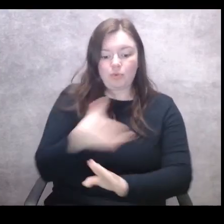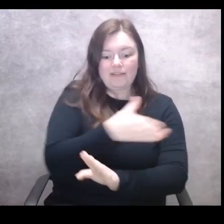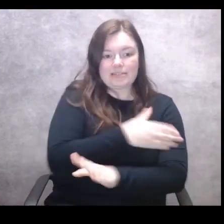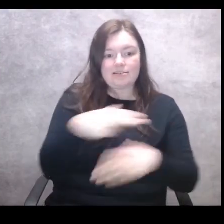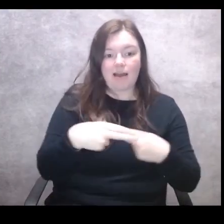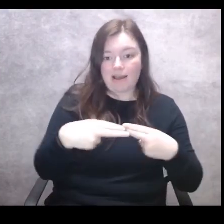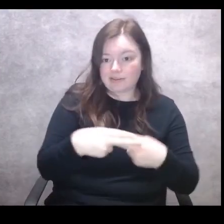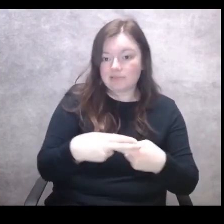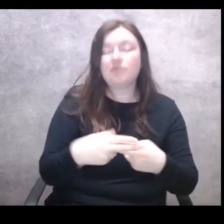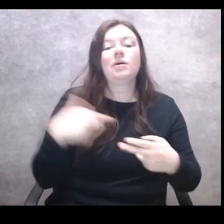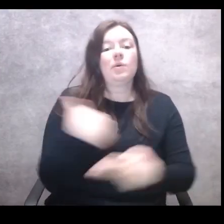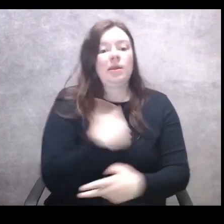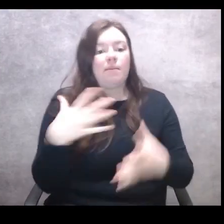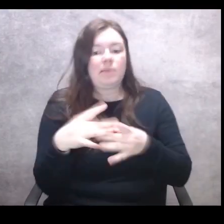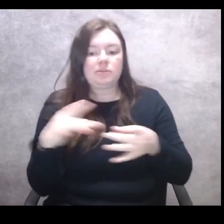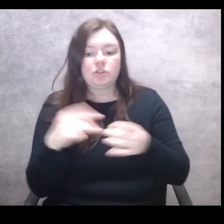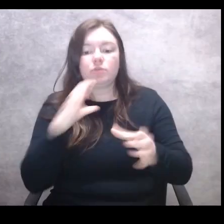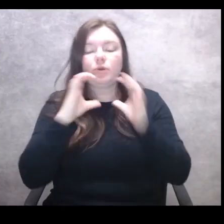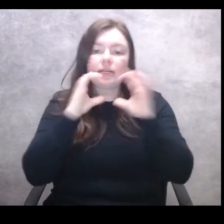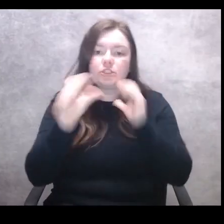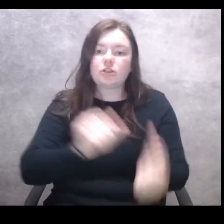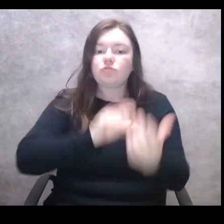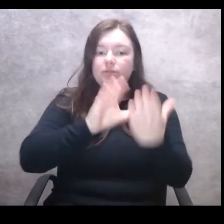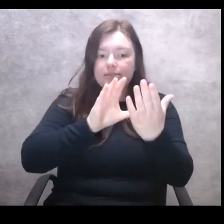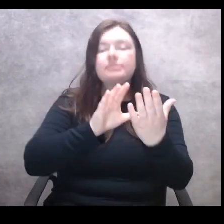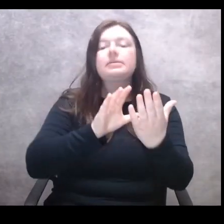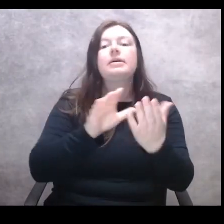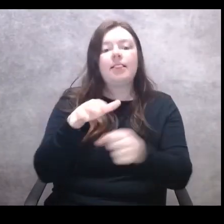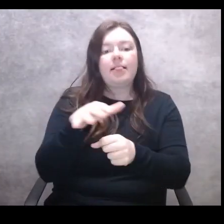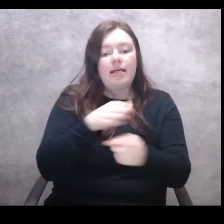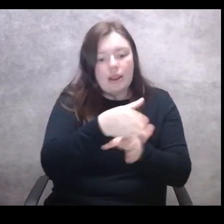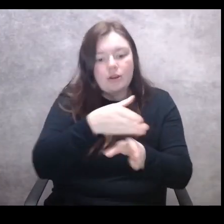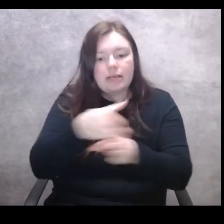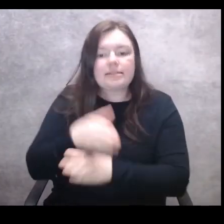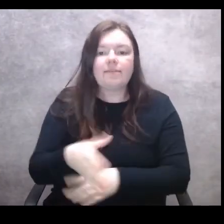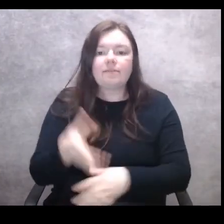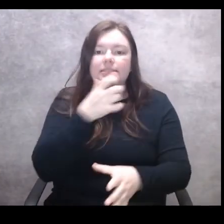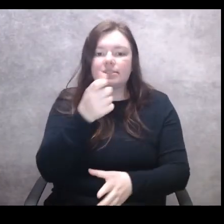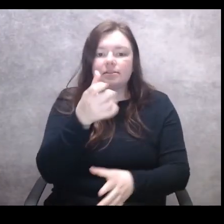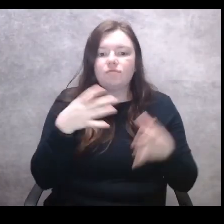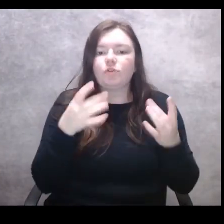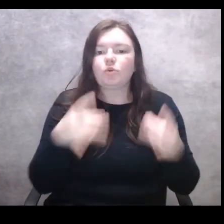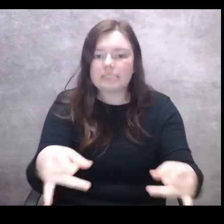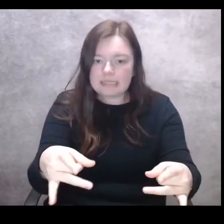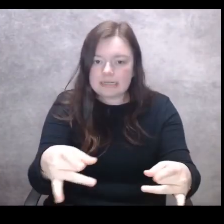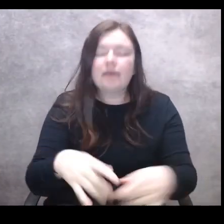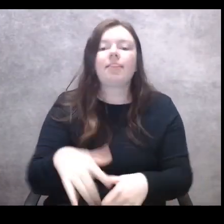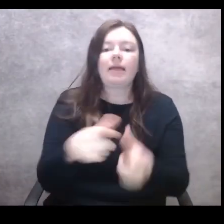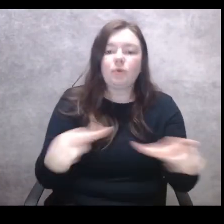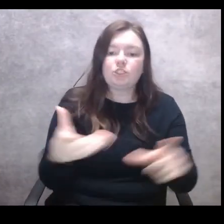As mentioned in the previous slides, communication addresses the areas of disfluencies, impaired